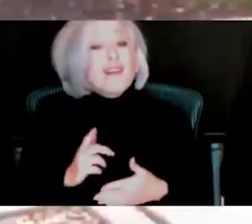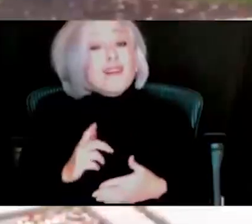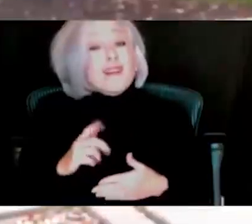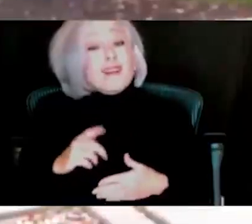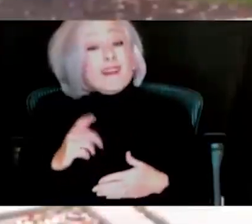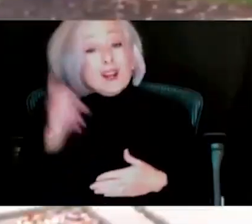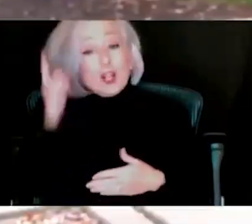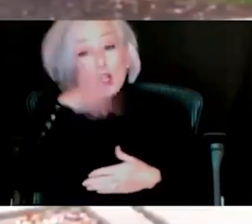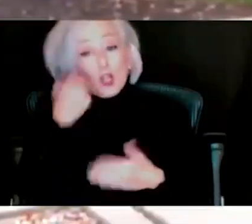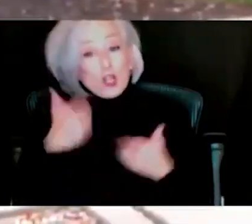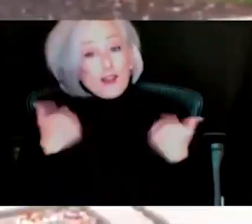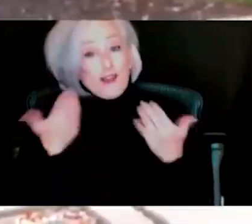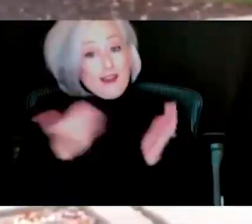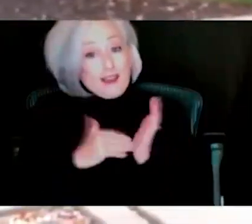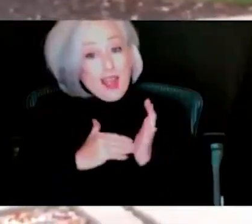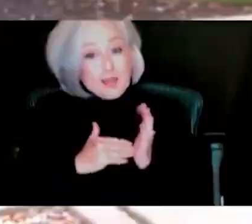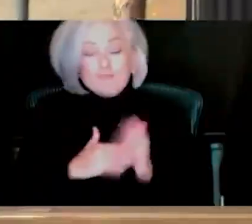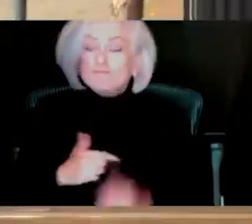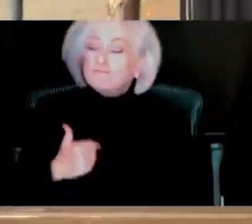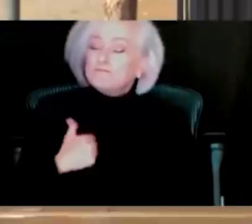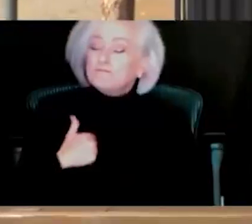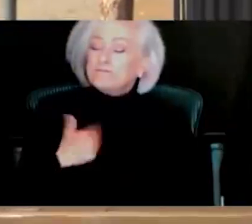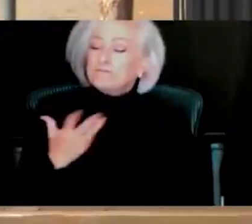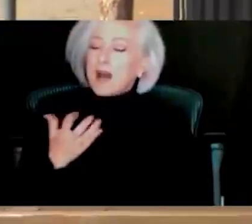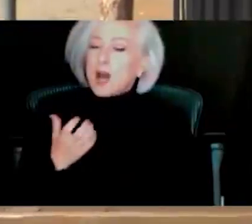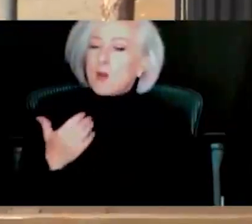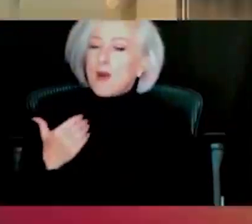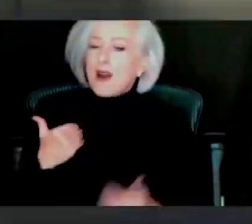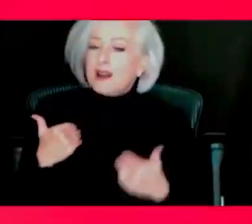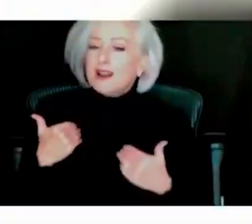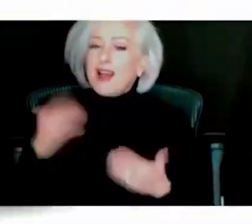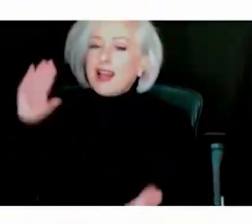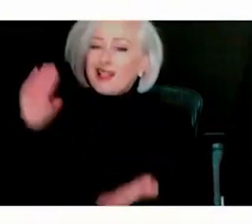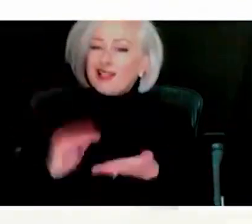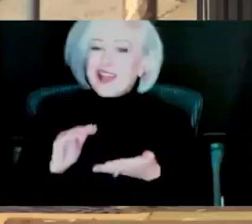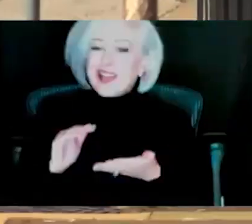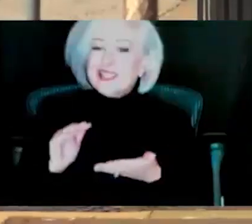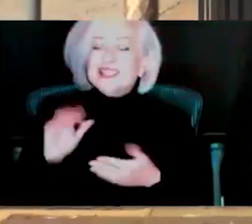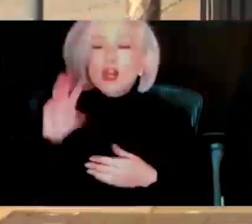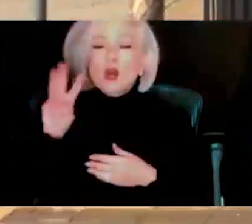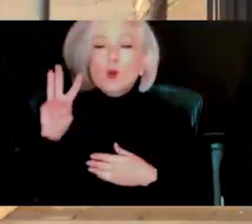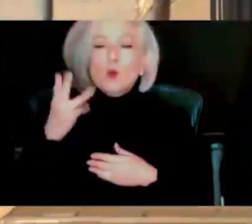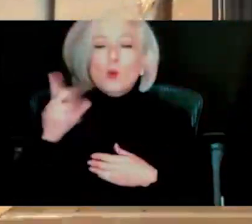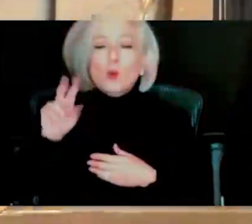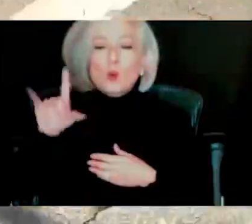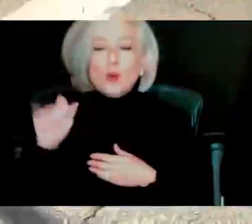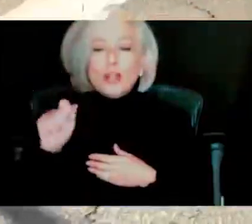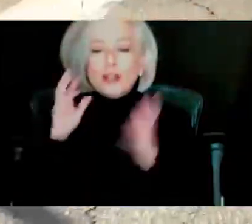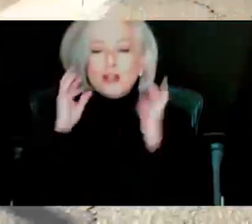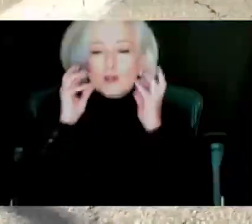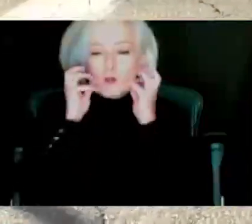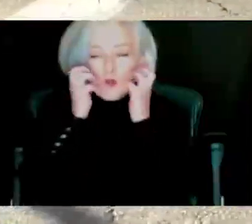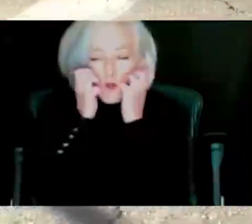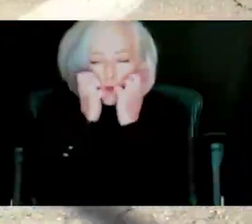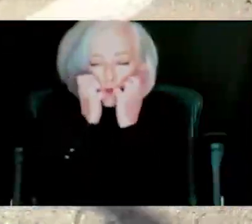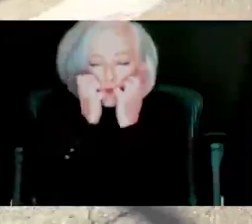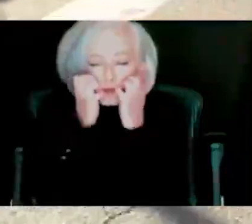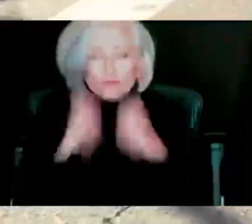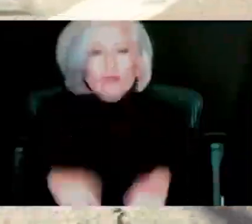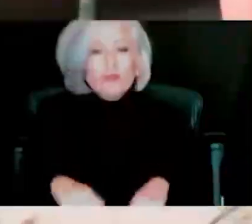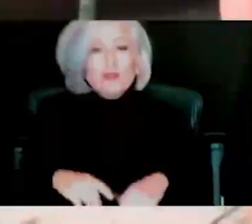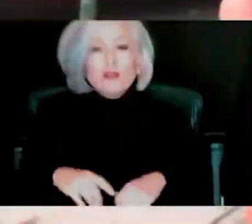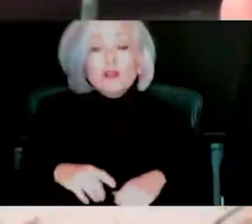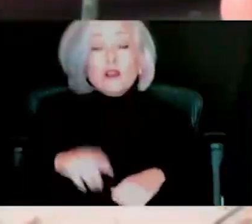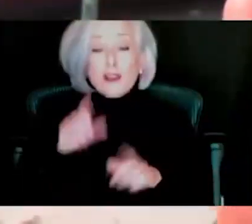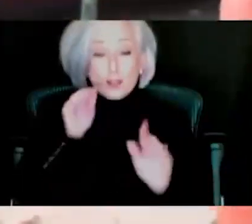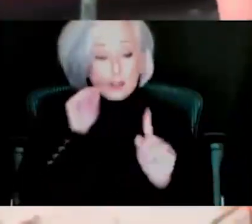have less wrinkles is what I'd like to have. Stop any woman on the street. ask what they focus on when they look in the mirror. Oh my